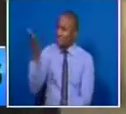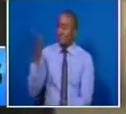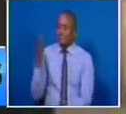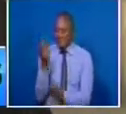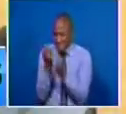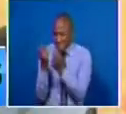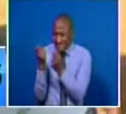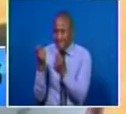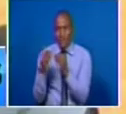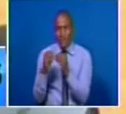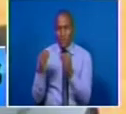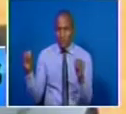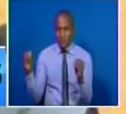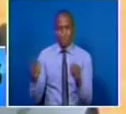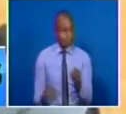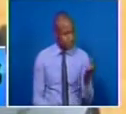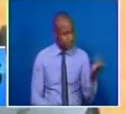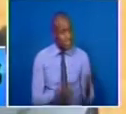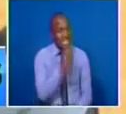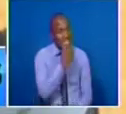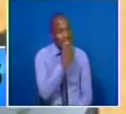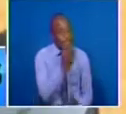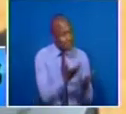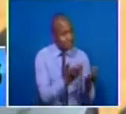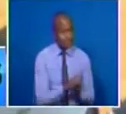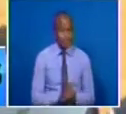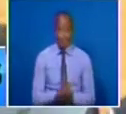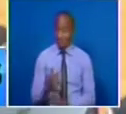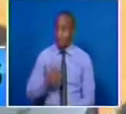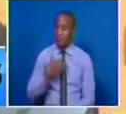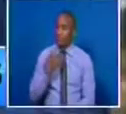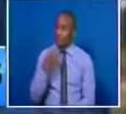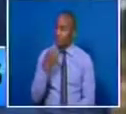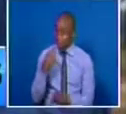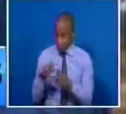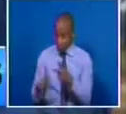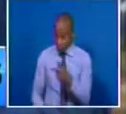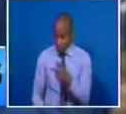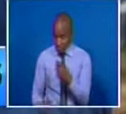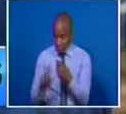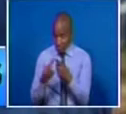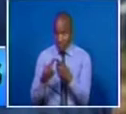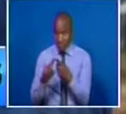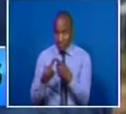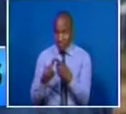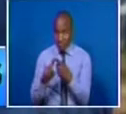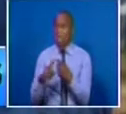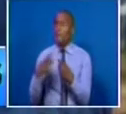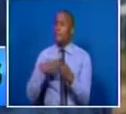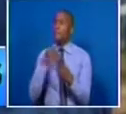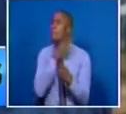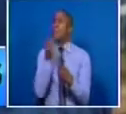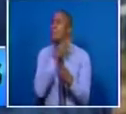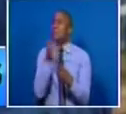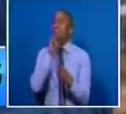long. Professor Kiambi. Ladia, I want to mention two things. Yes. First of all, I don't even understand why people are